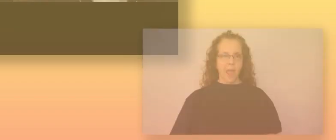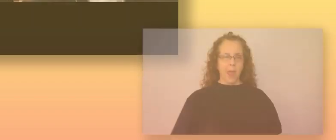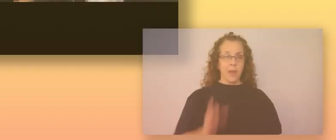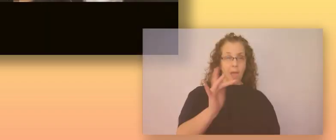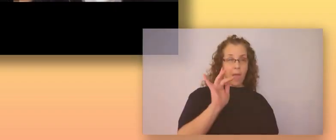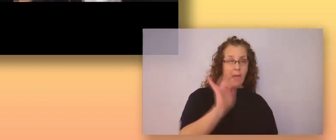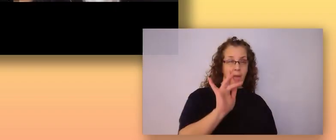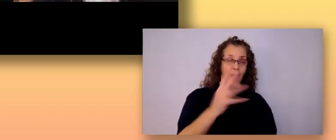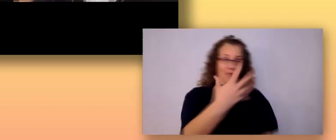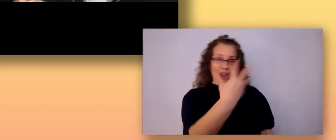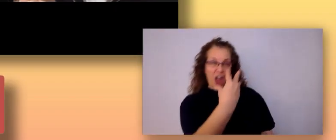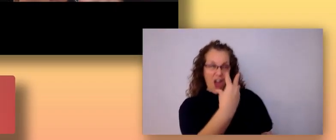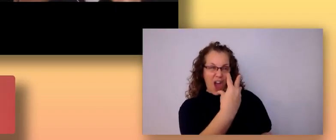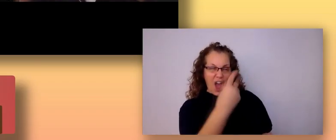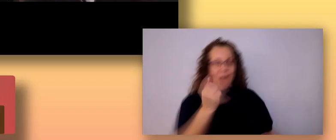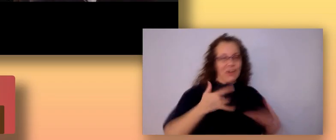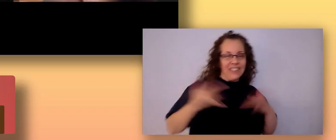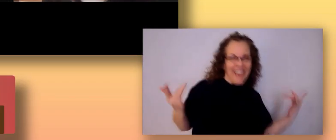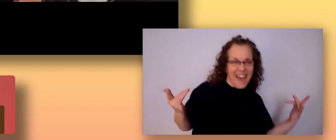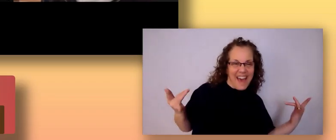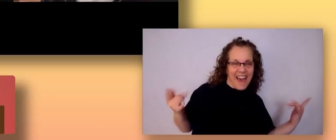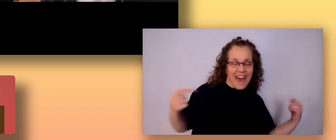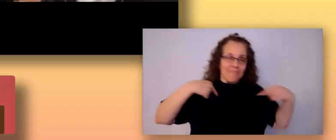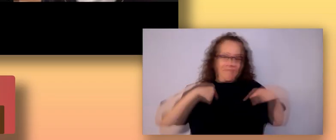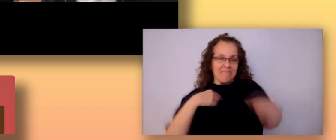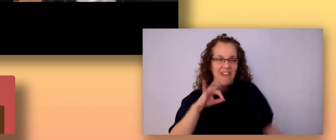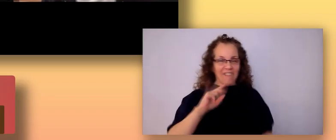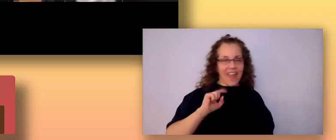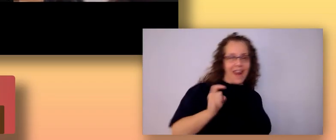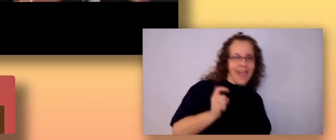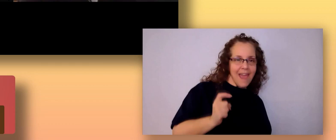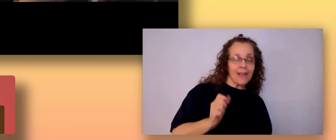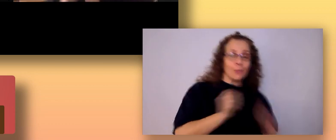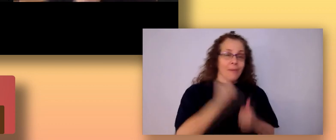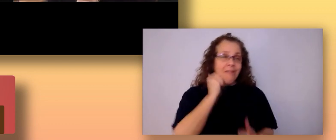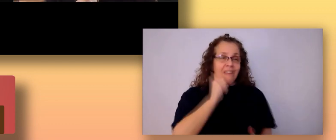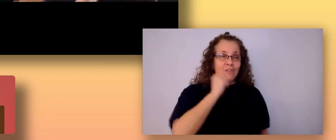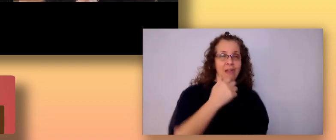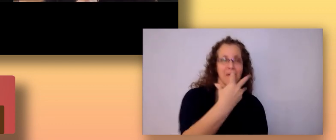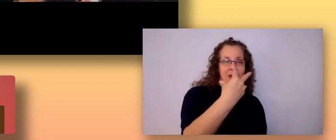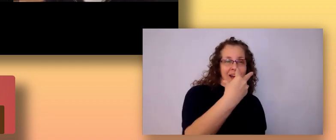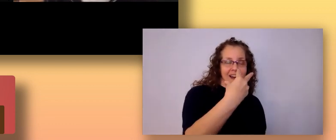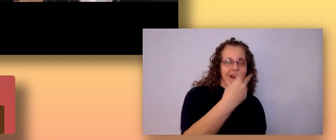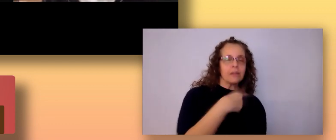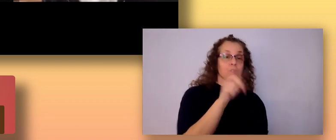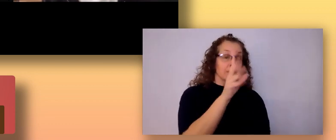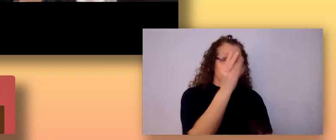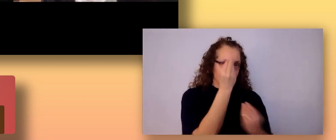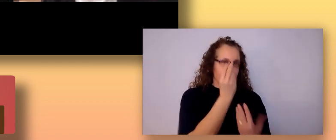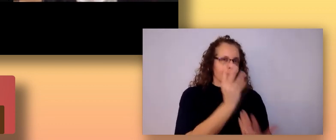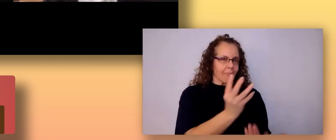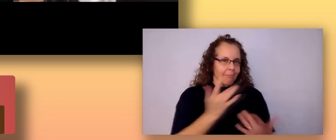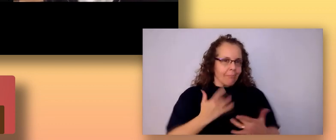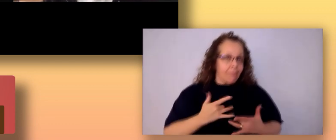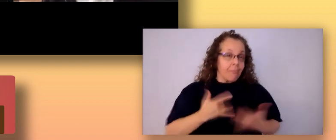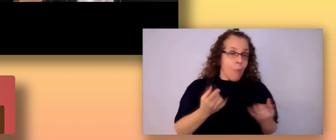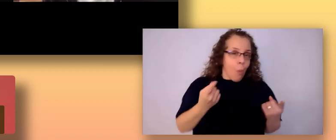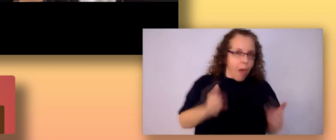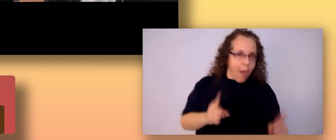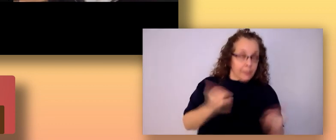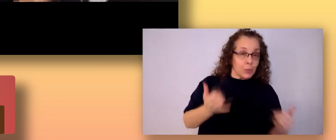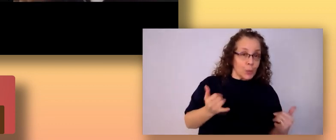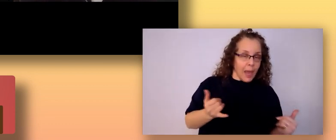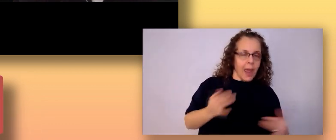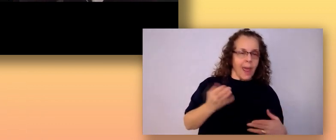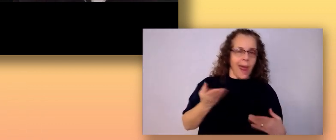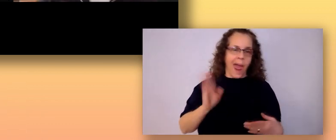And record. All right, what's up, everybody? It's Felix with your daily blog update. I just wanted to fill you guys in on what happened today and the outcome